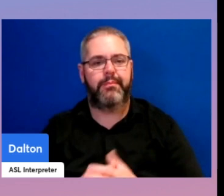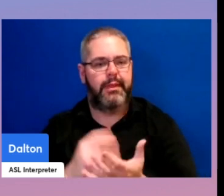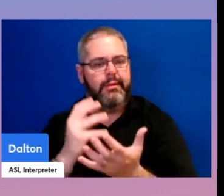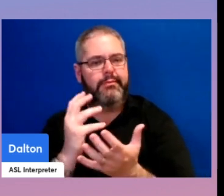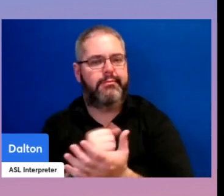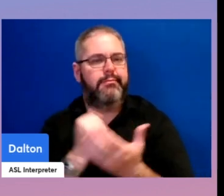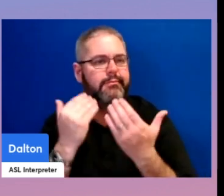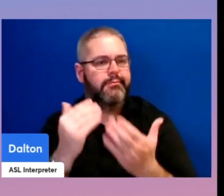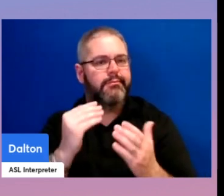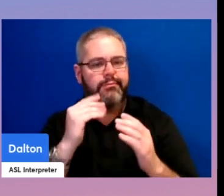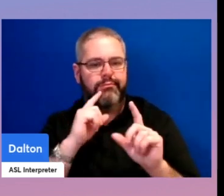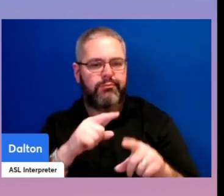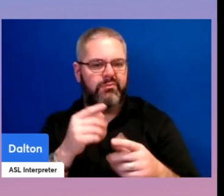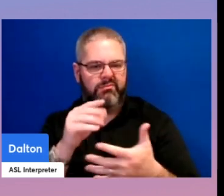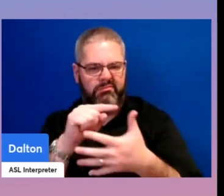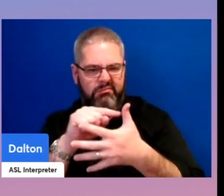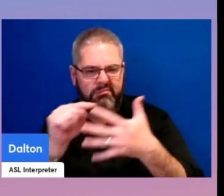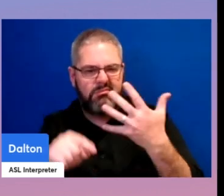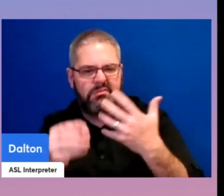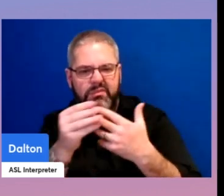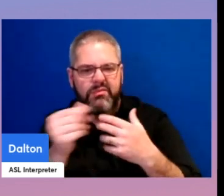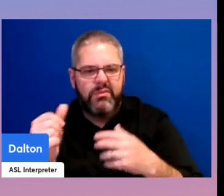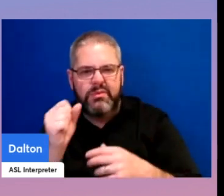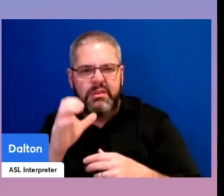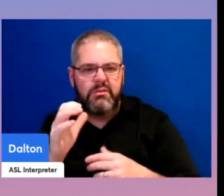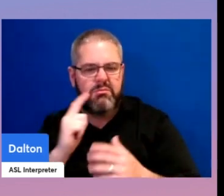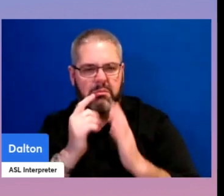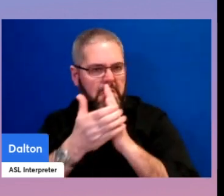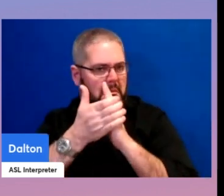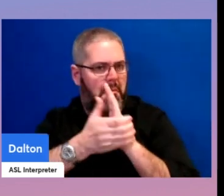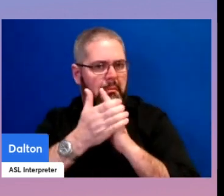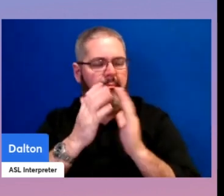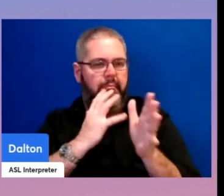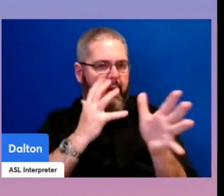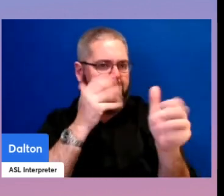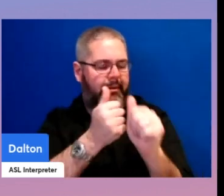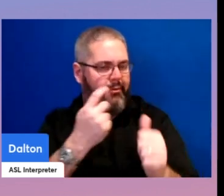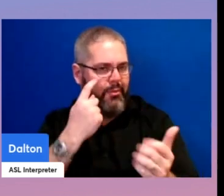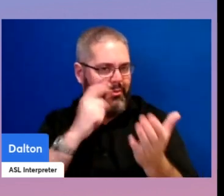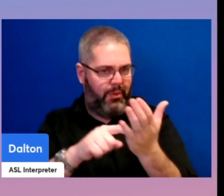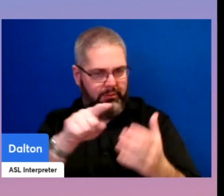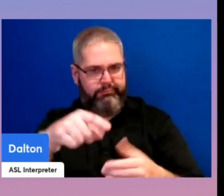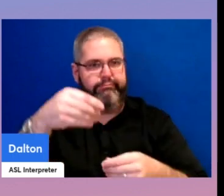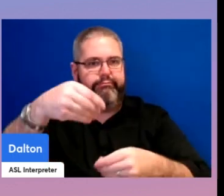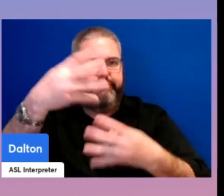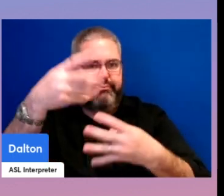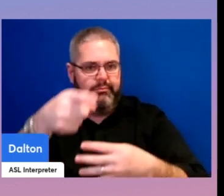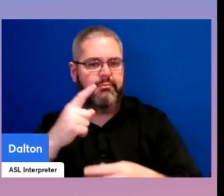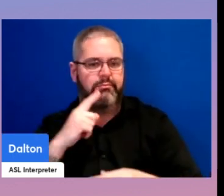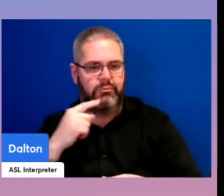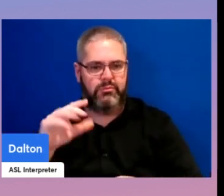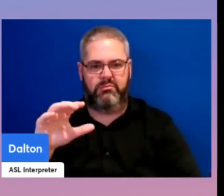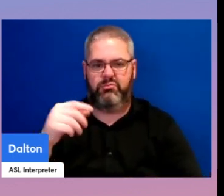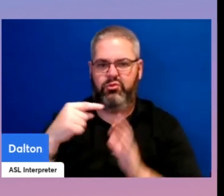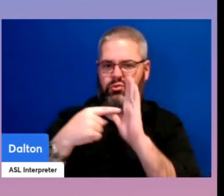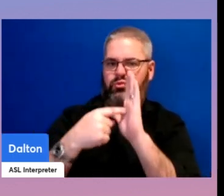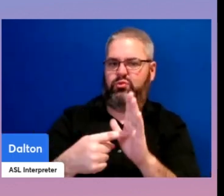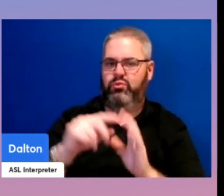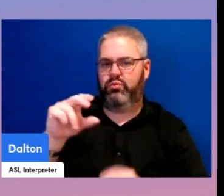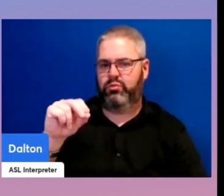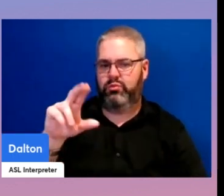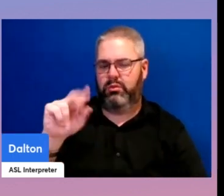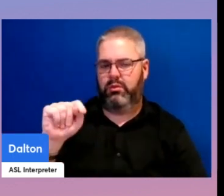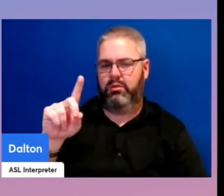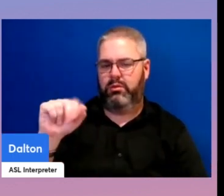few seconds. It's automatically replicated. As you would see, it is saying it is out of date. So refresh it and the next version